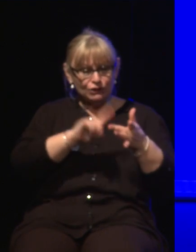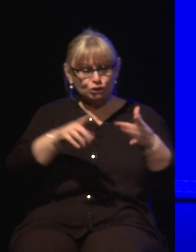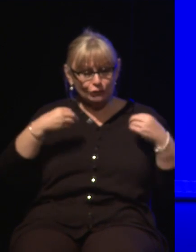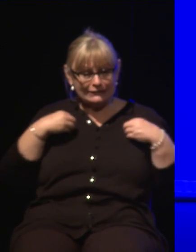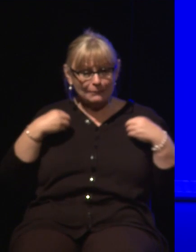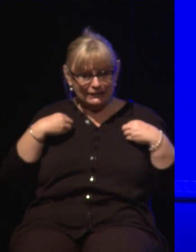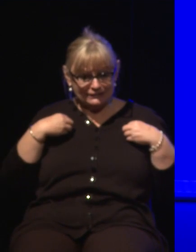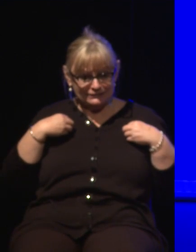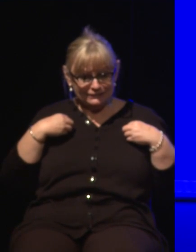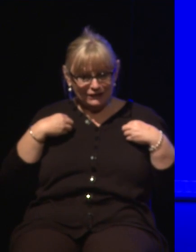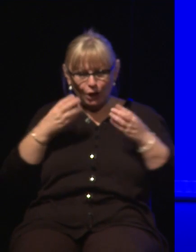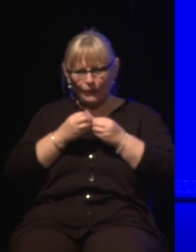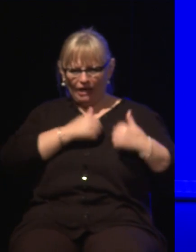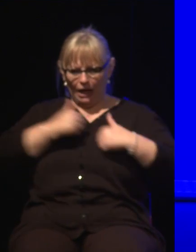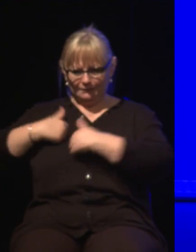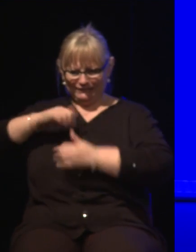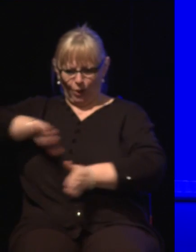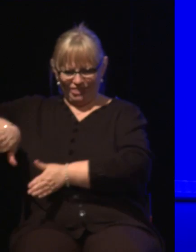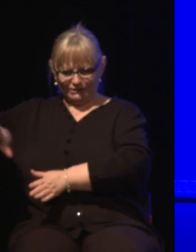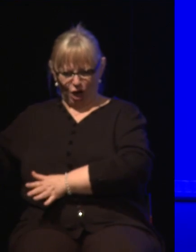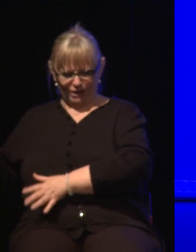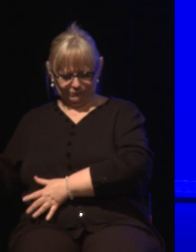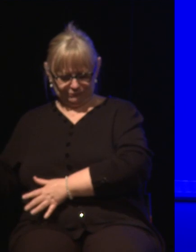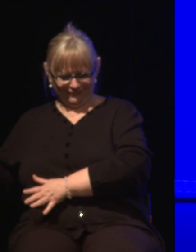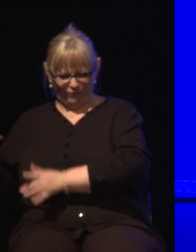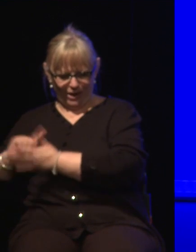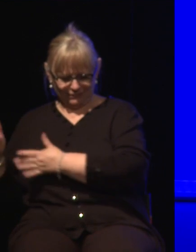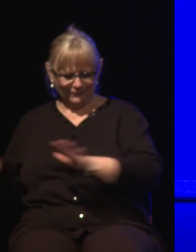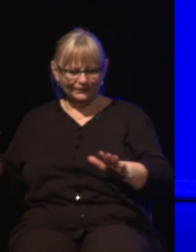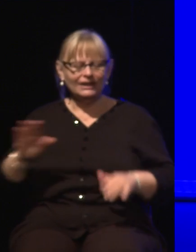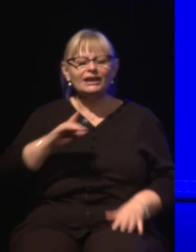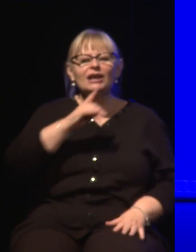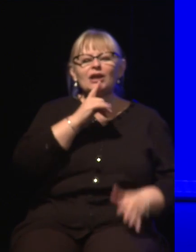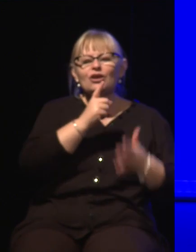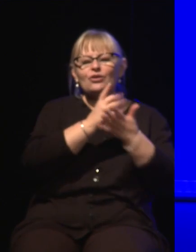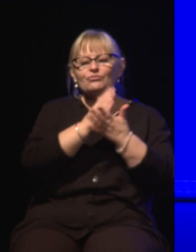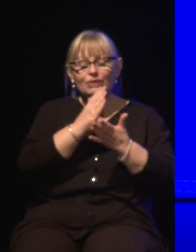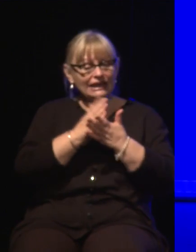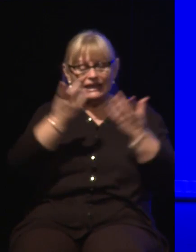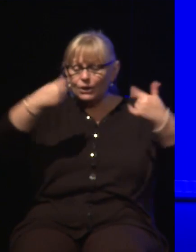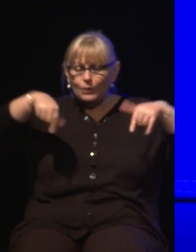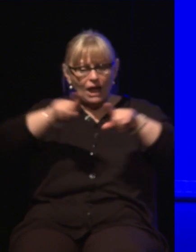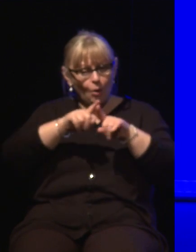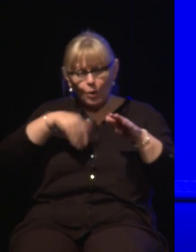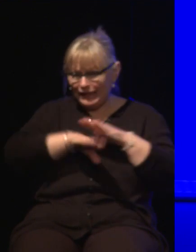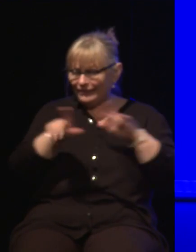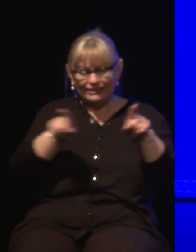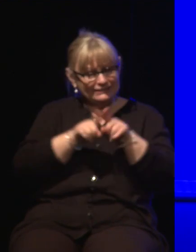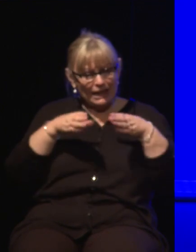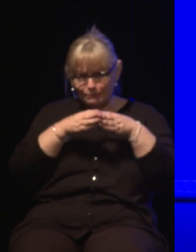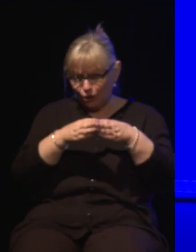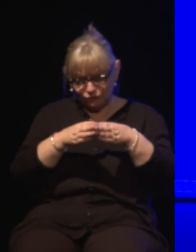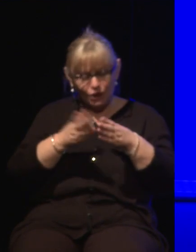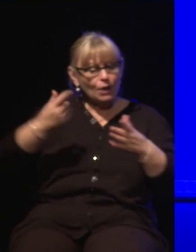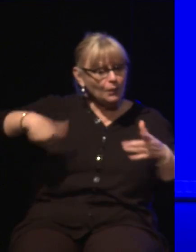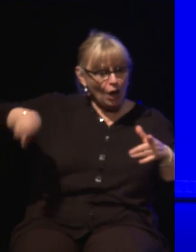why we need to move beyond the myth of them and us is that actually we're all in the same boat. We're all in this together.